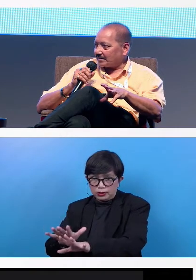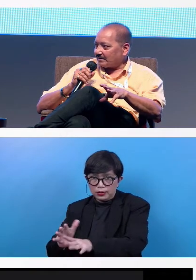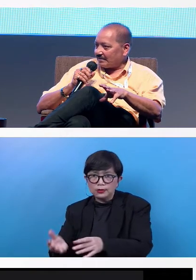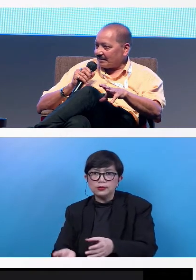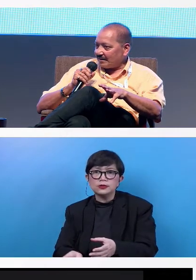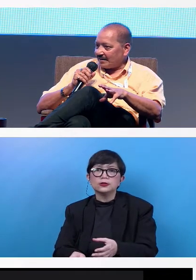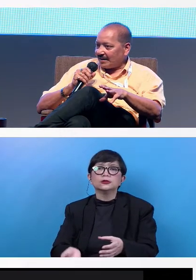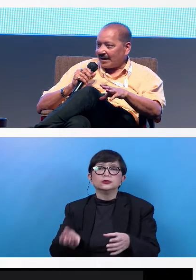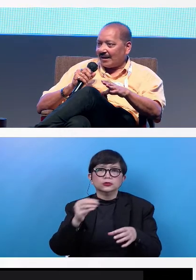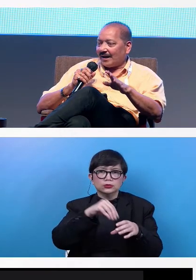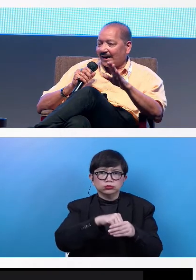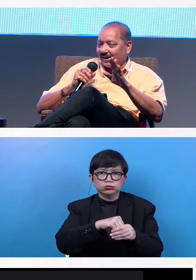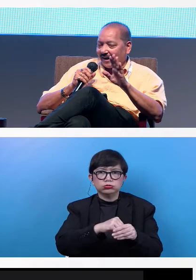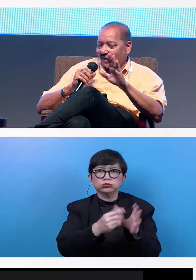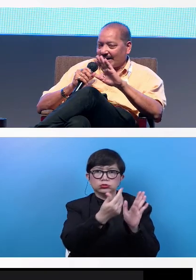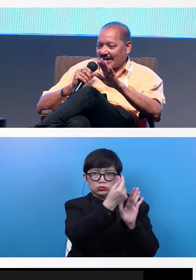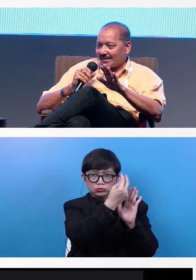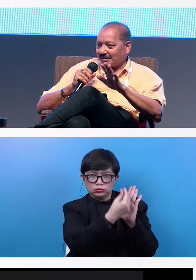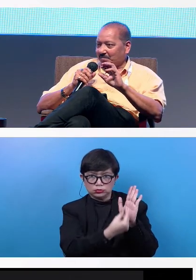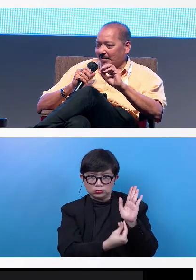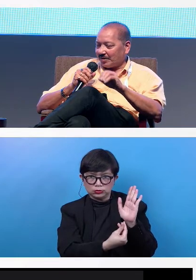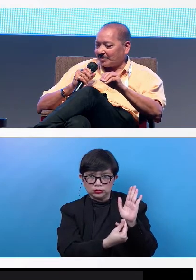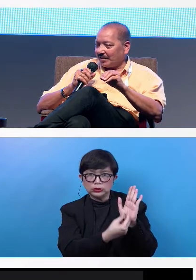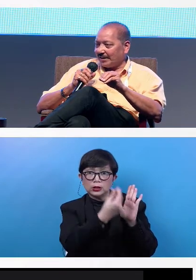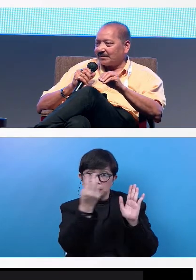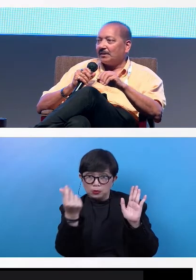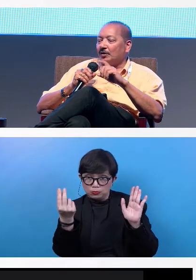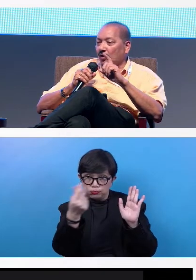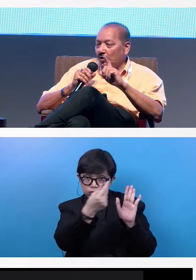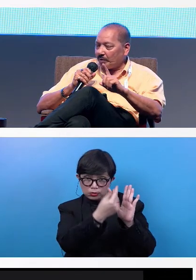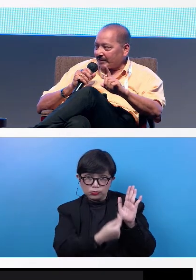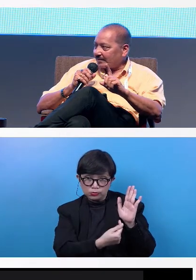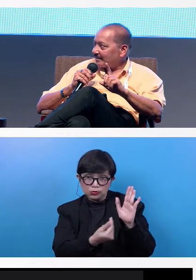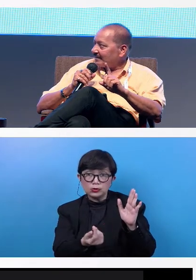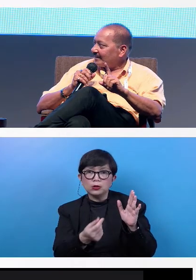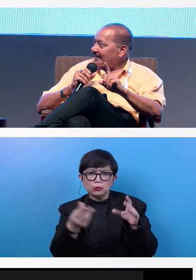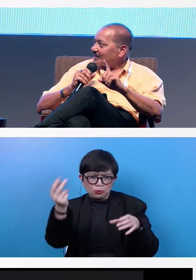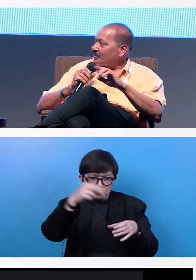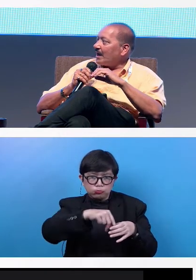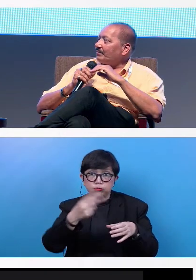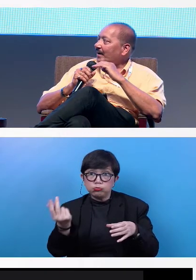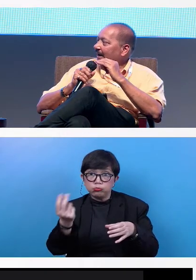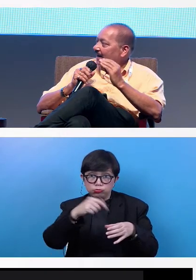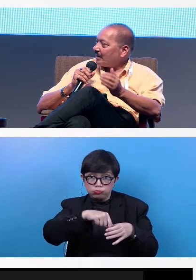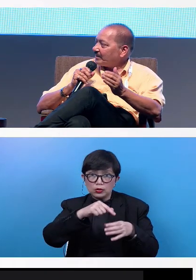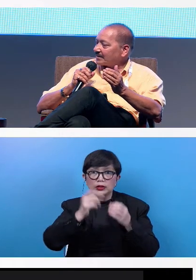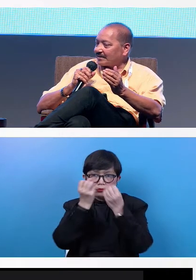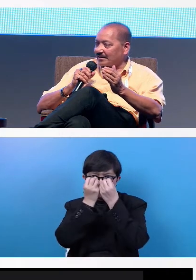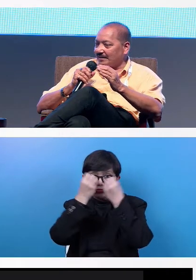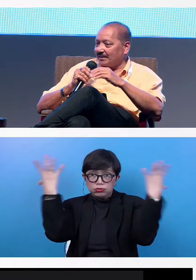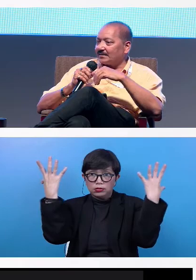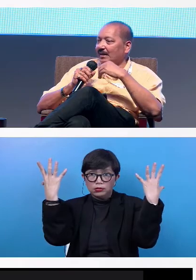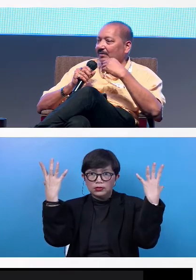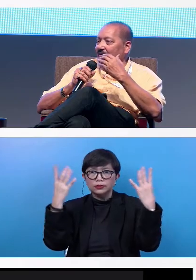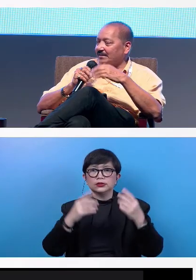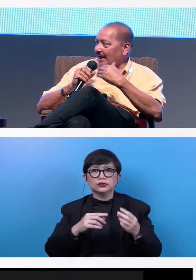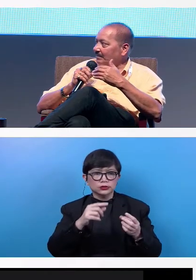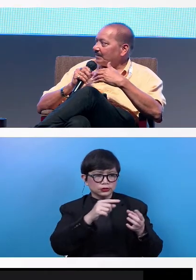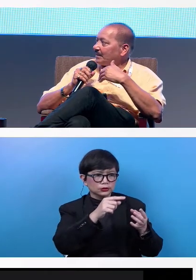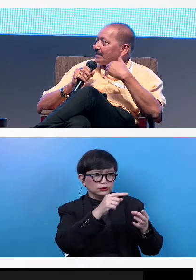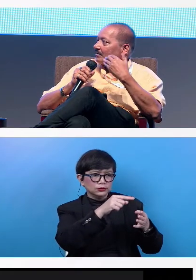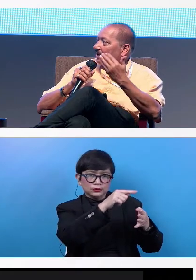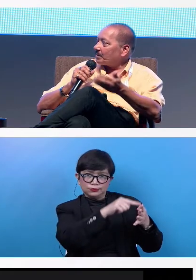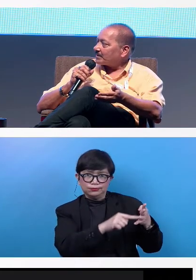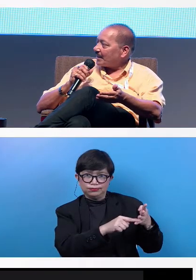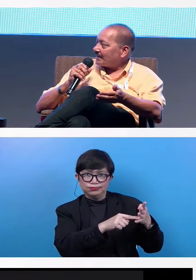right place. And last but not the least, do it. So we have had enough discussion on this. Now it is